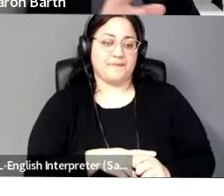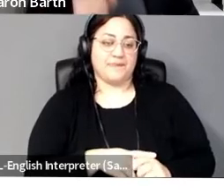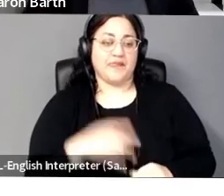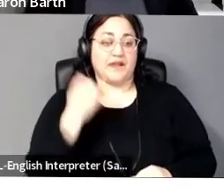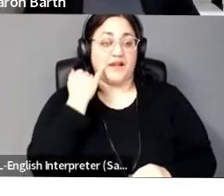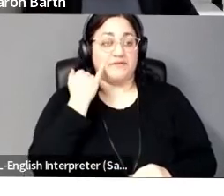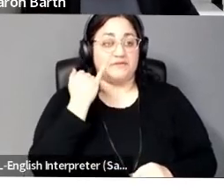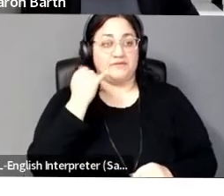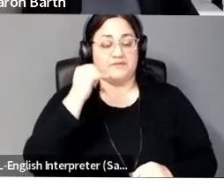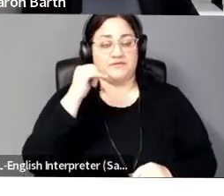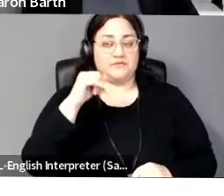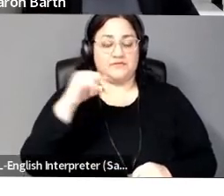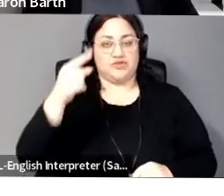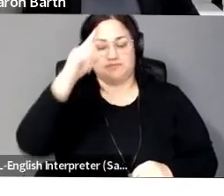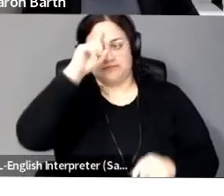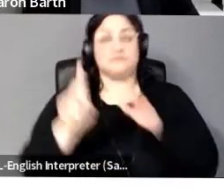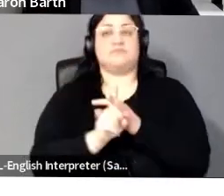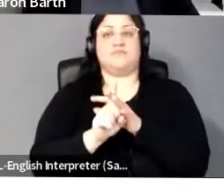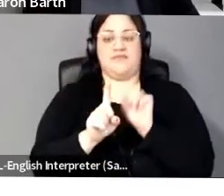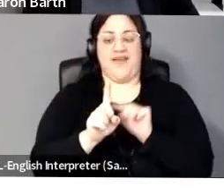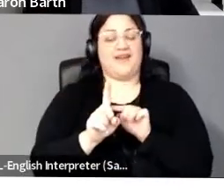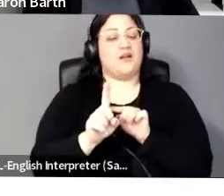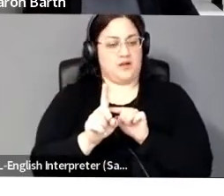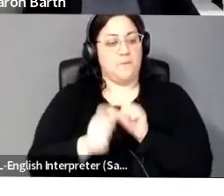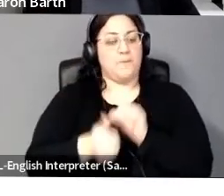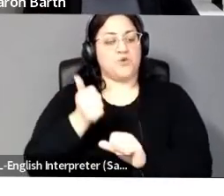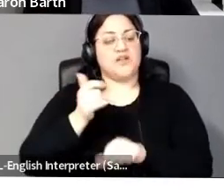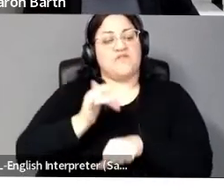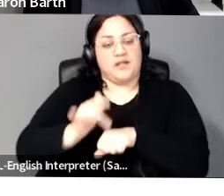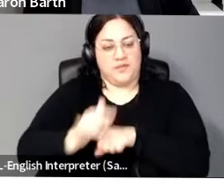more available, not because it's correct.